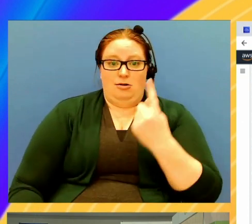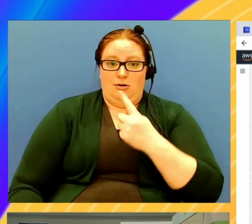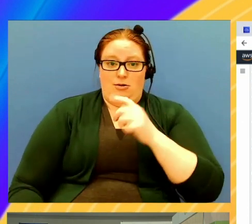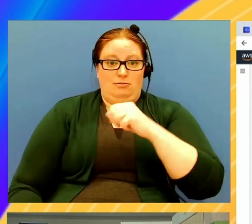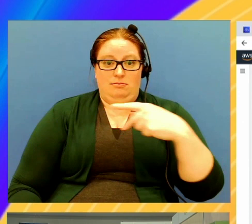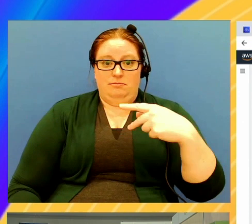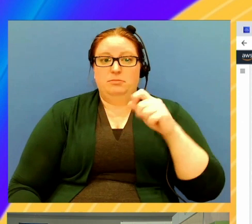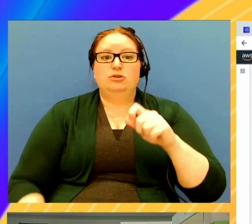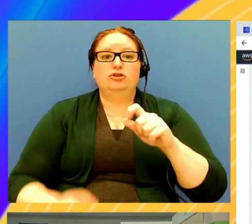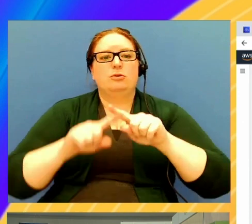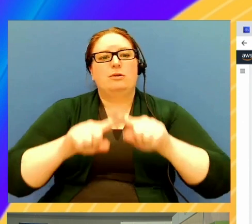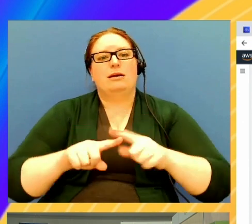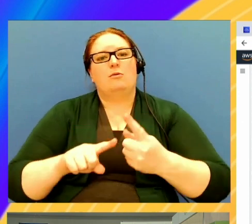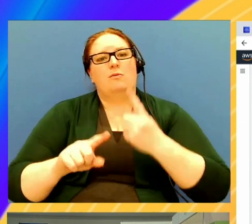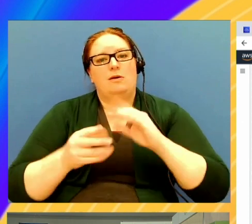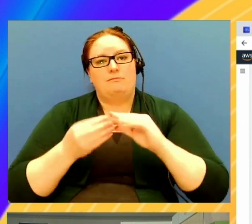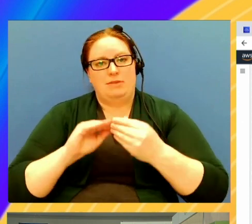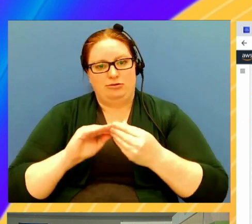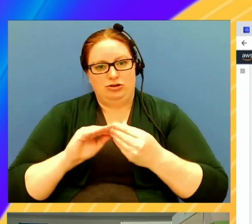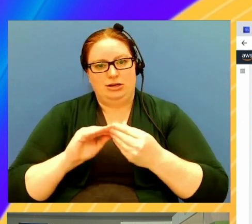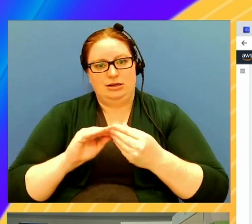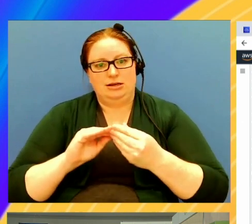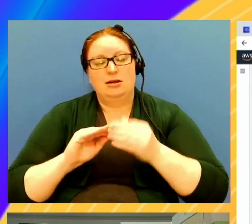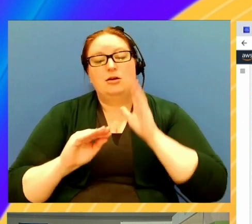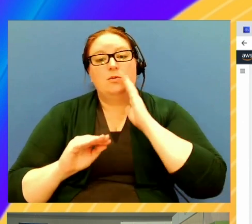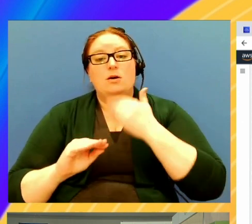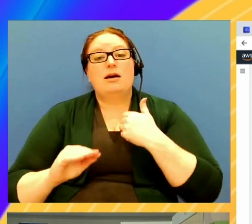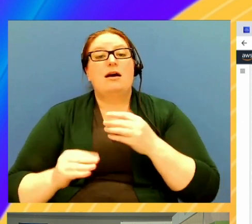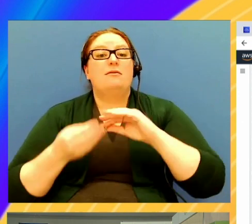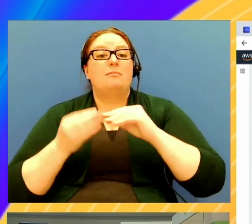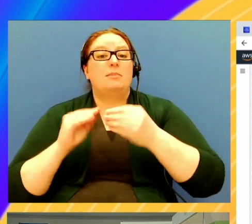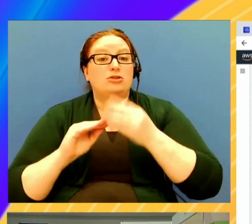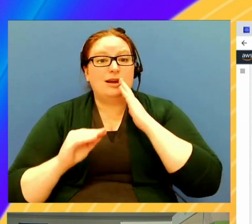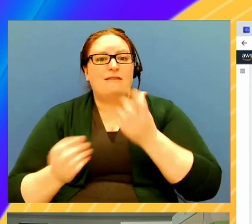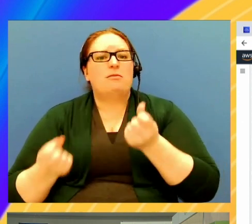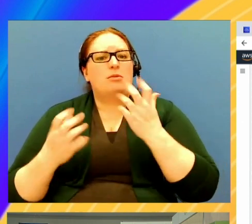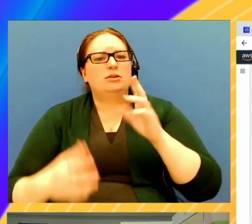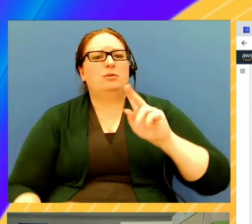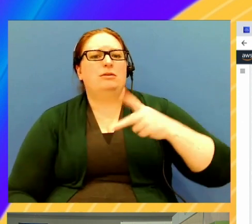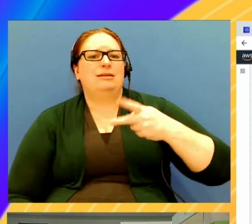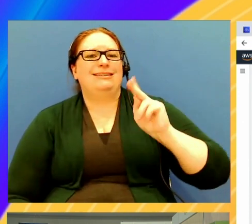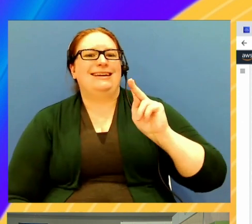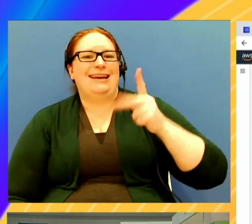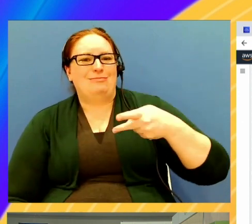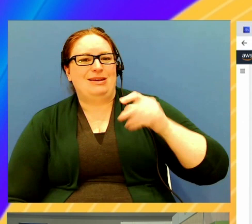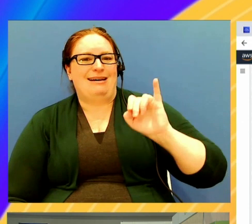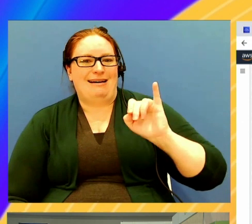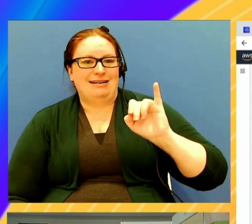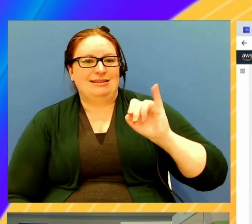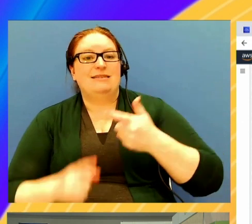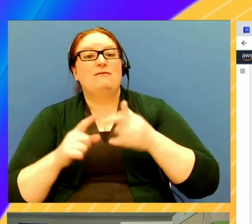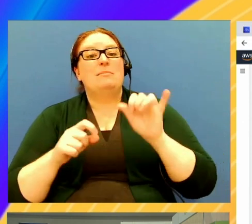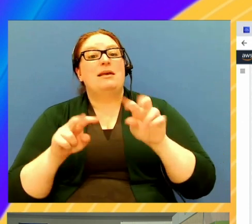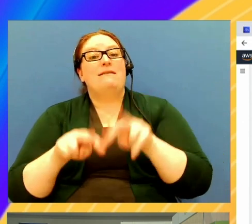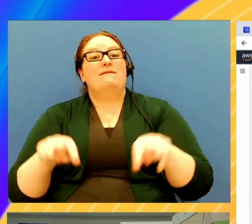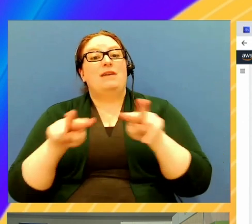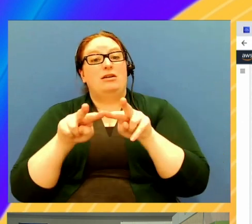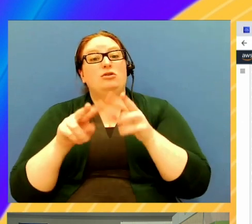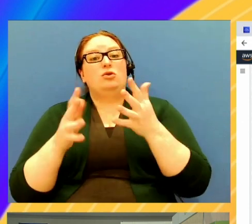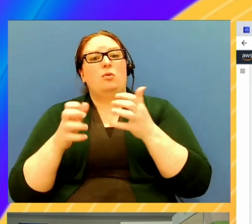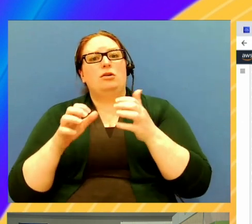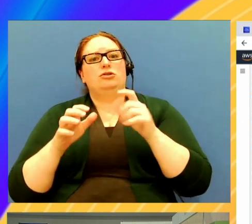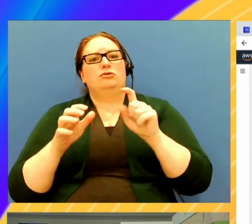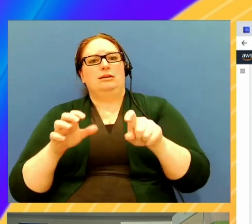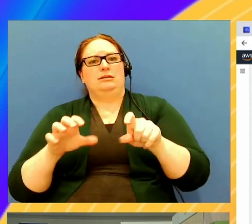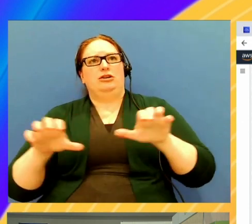single metric. There are applications which can have multiple KPIs, and based on these values, you would want to take necessary action. So